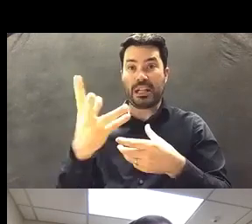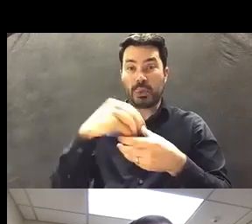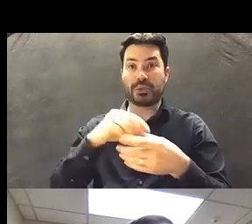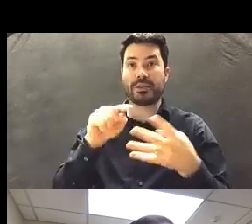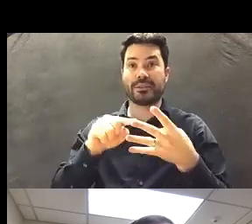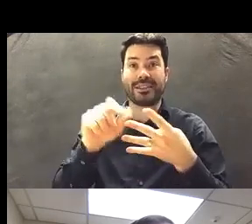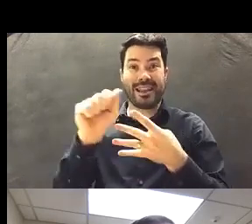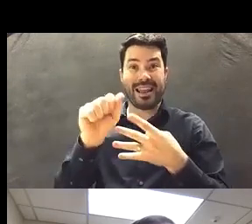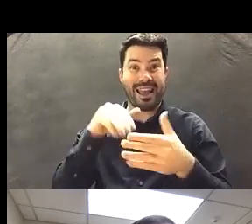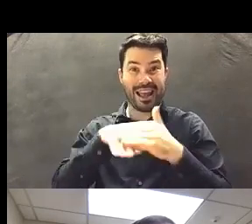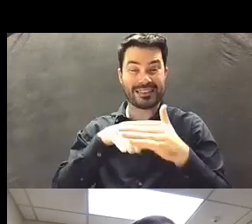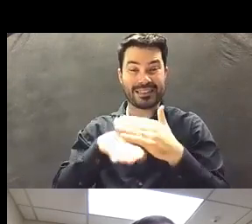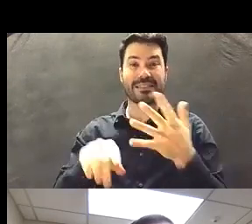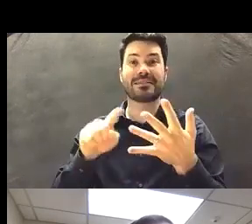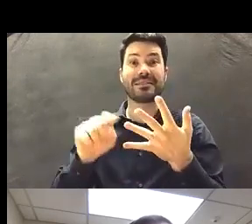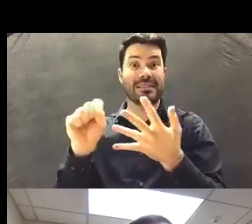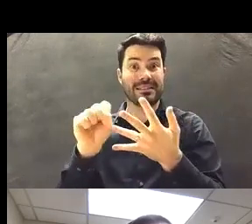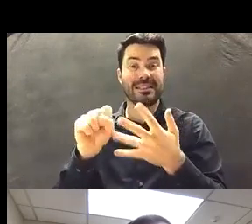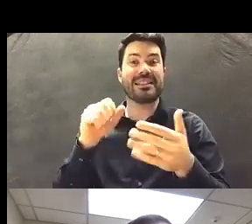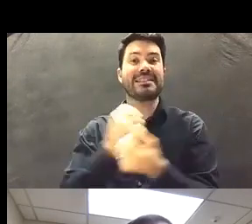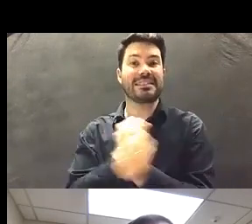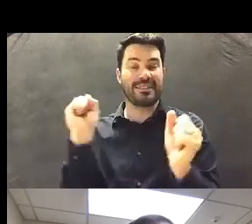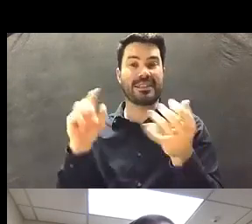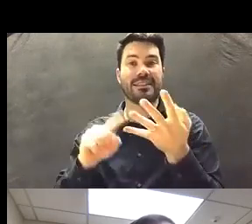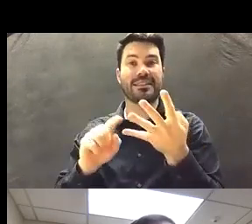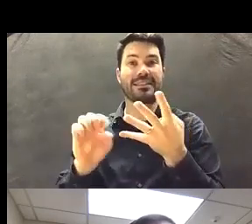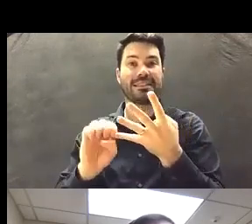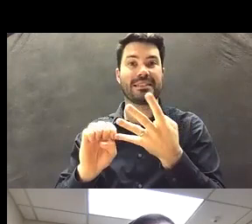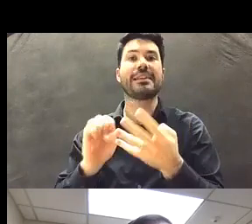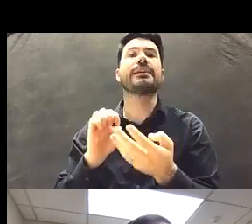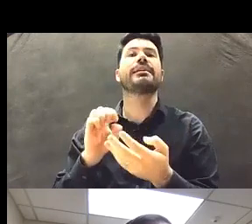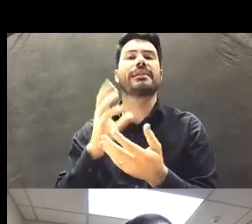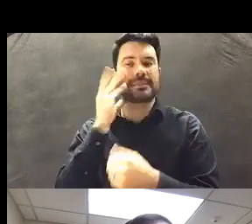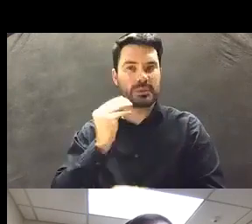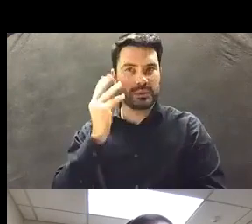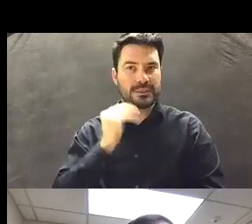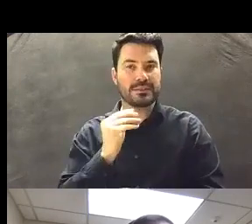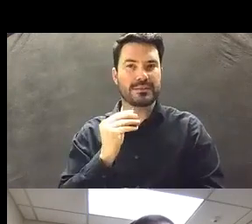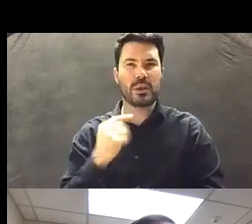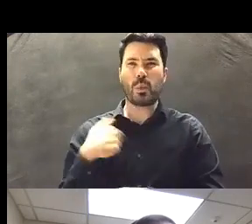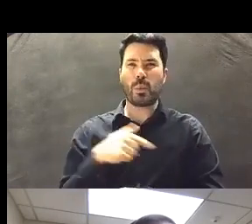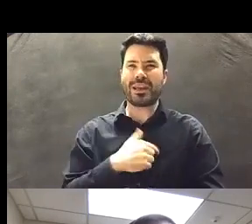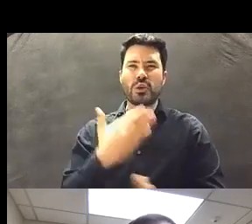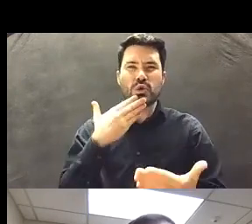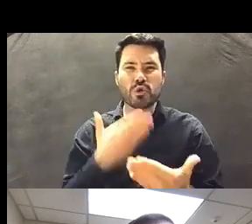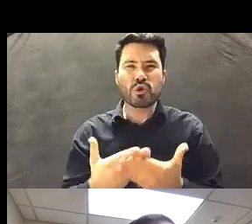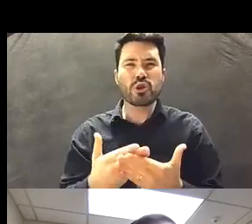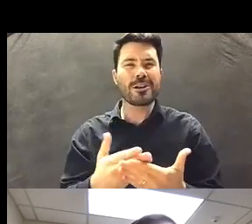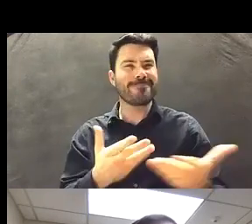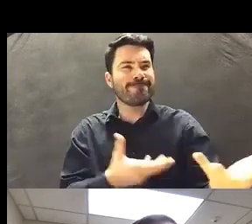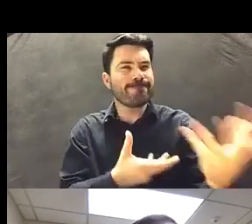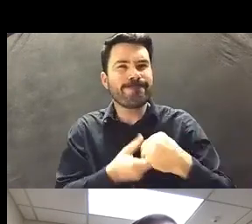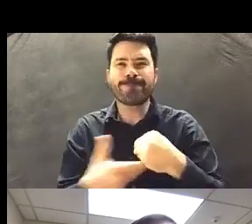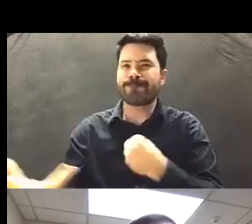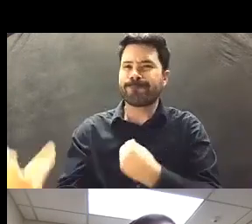and experience. And then strategic growth and partnerships to support clinical care, education, and research for the